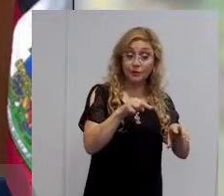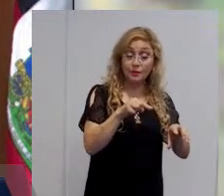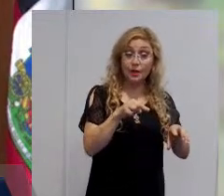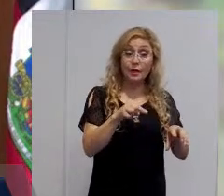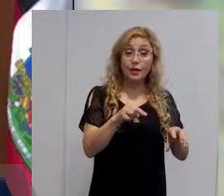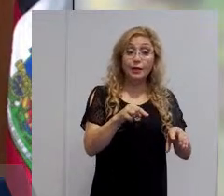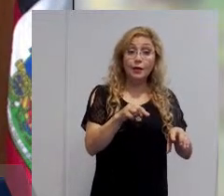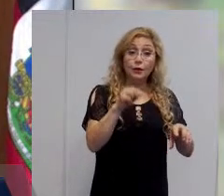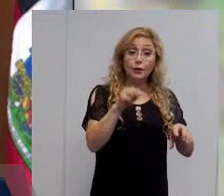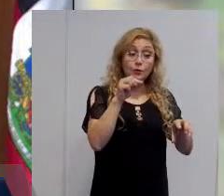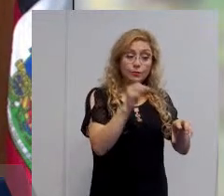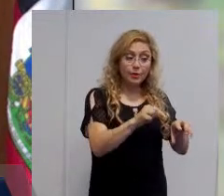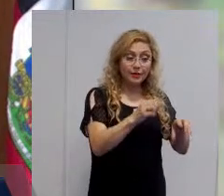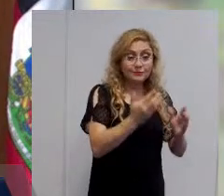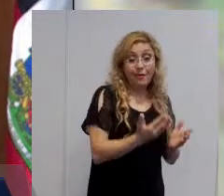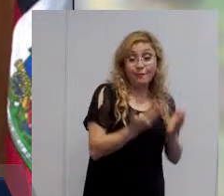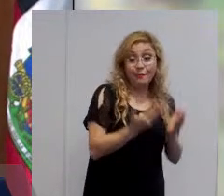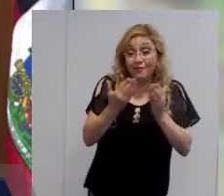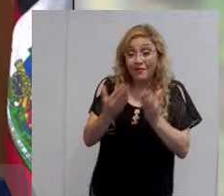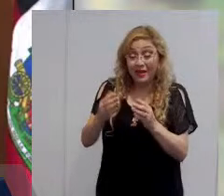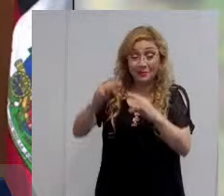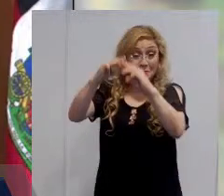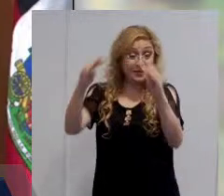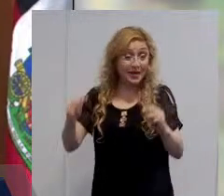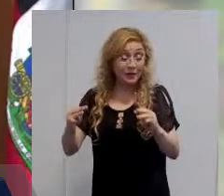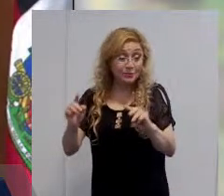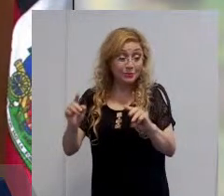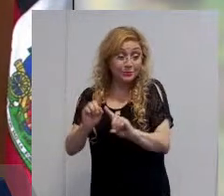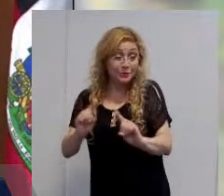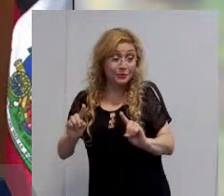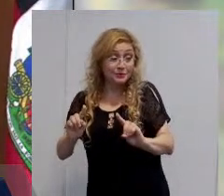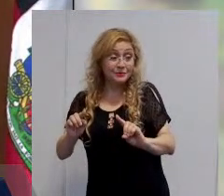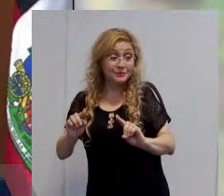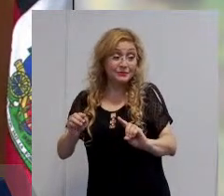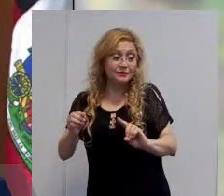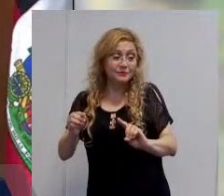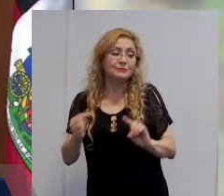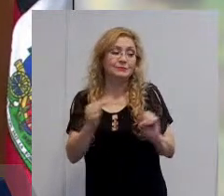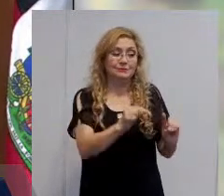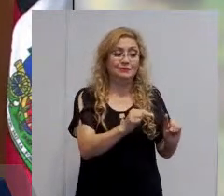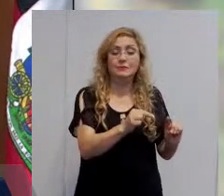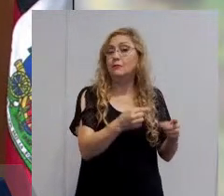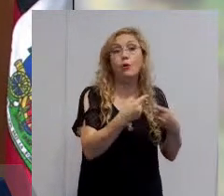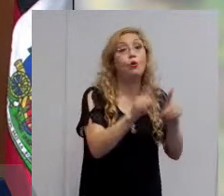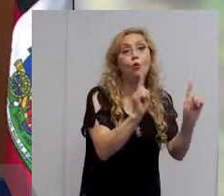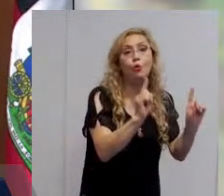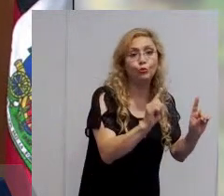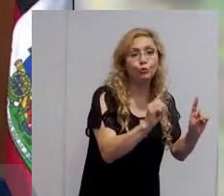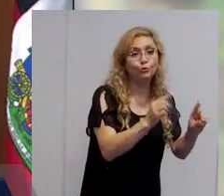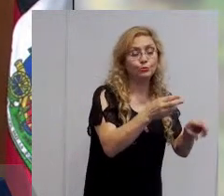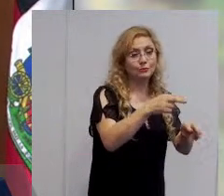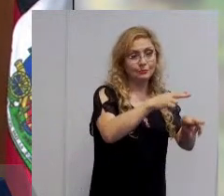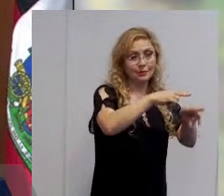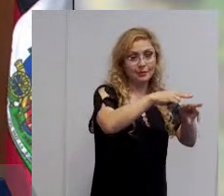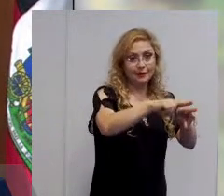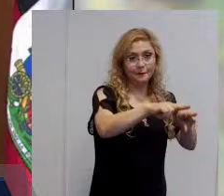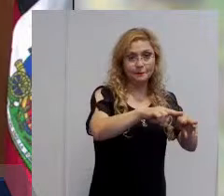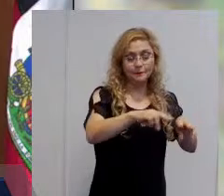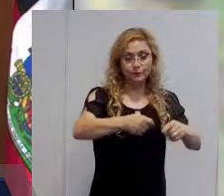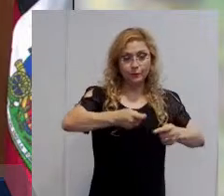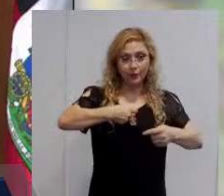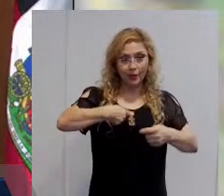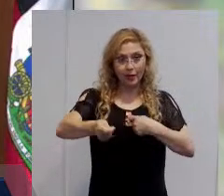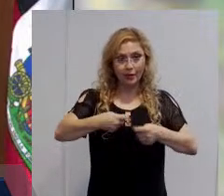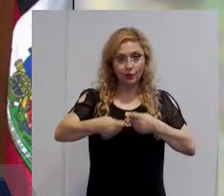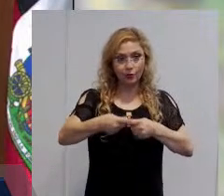requiring, because if the producer does not meet market demands, be a problem, and that's they will be displaced. There